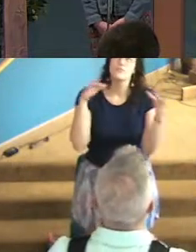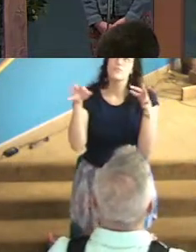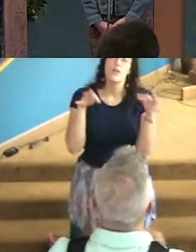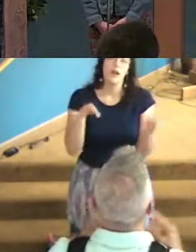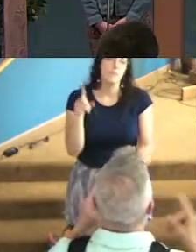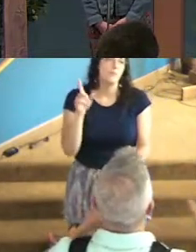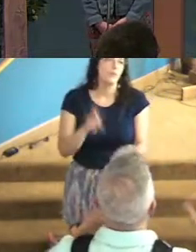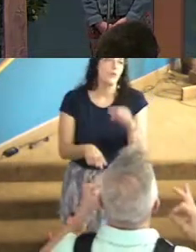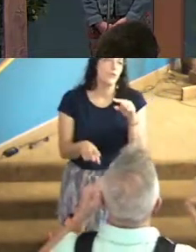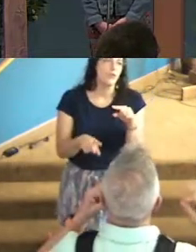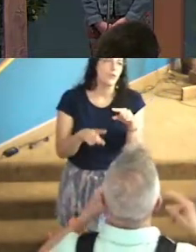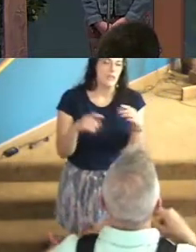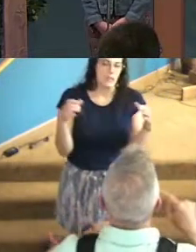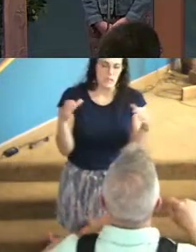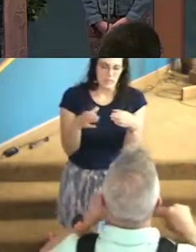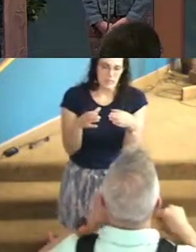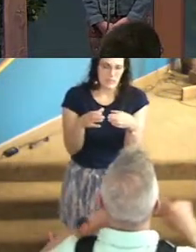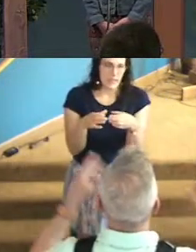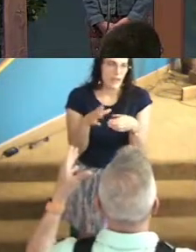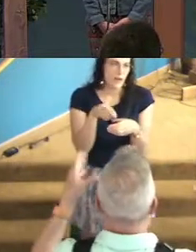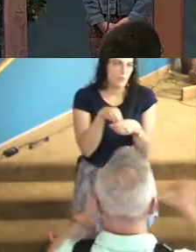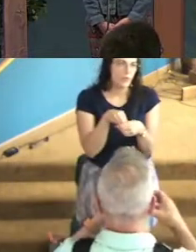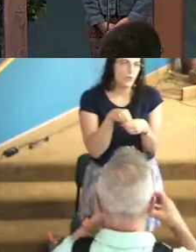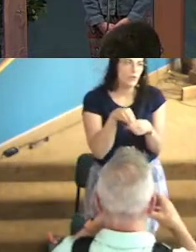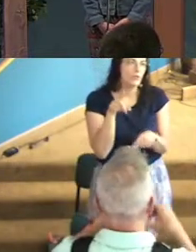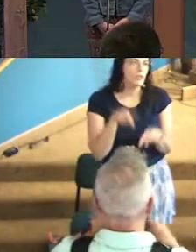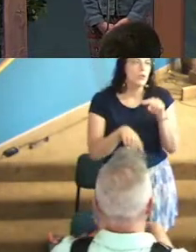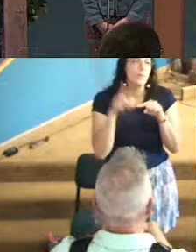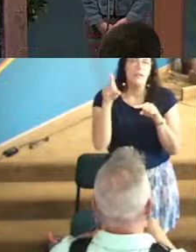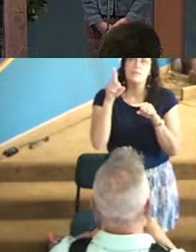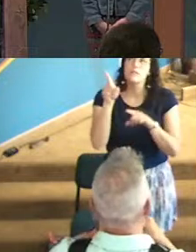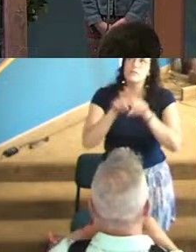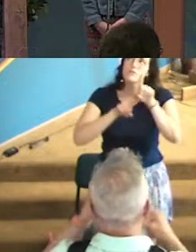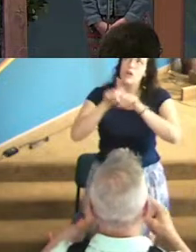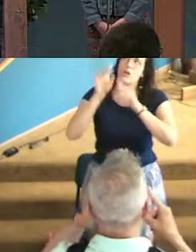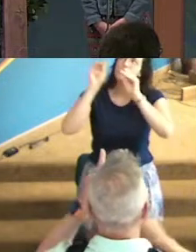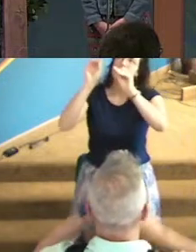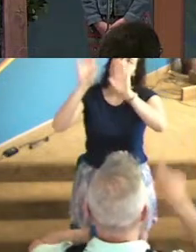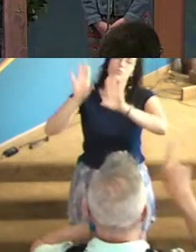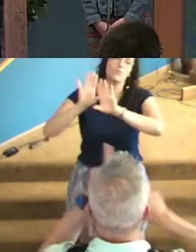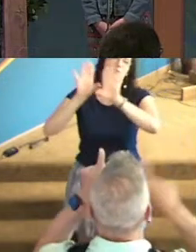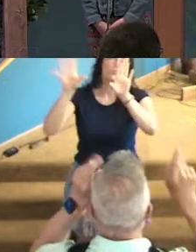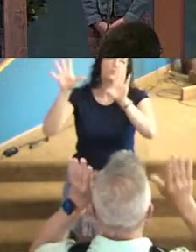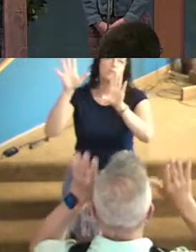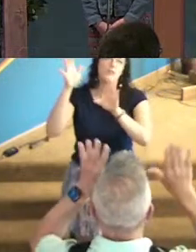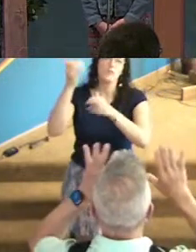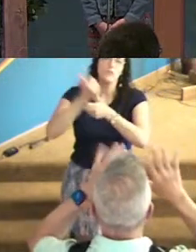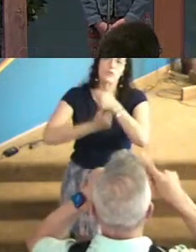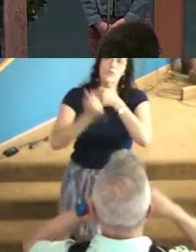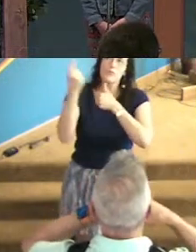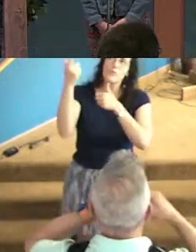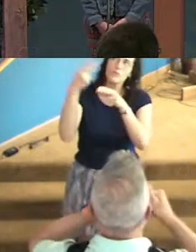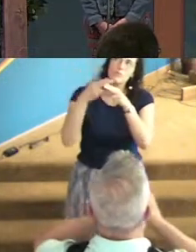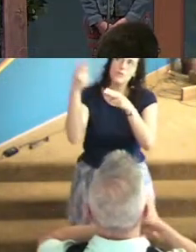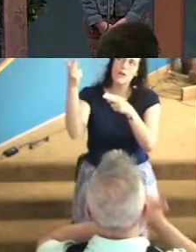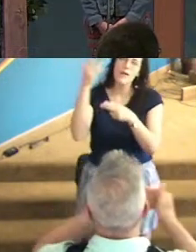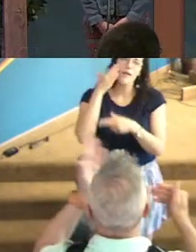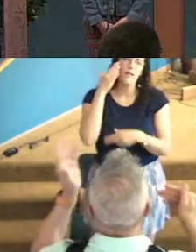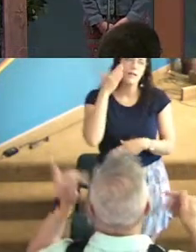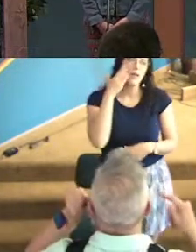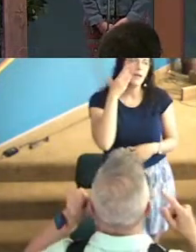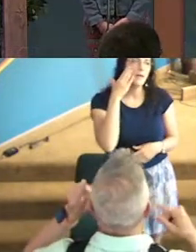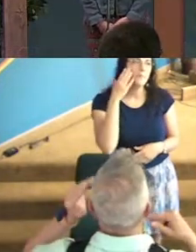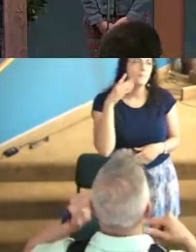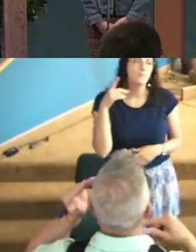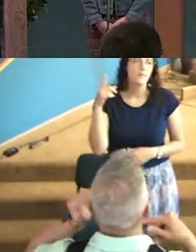God. Indescribable, uncontainable, you place the stars in the sky and you know them